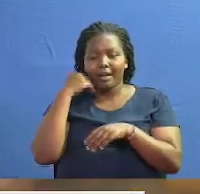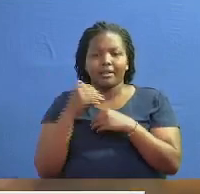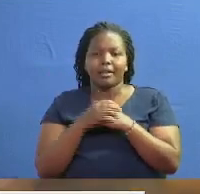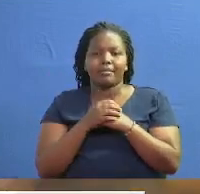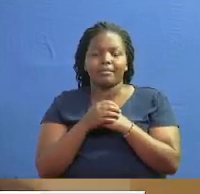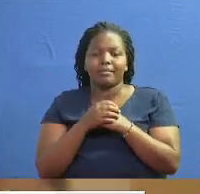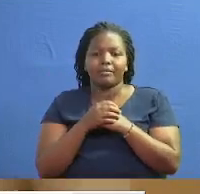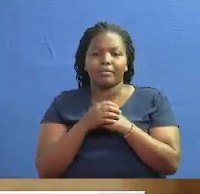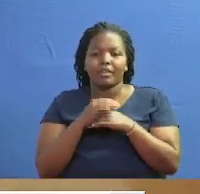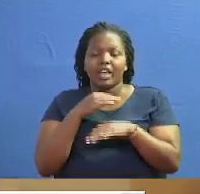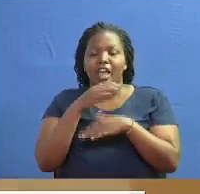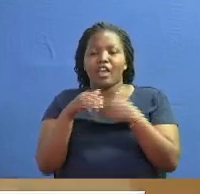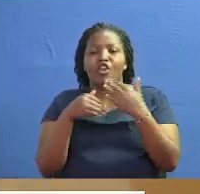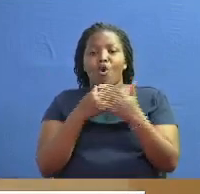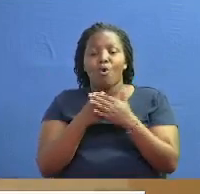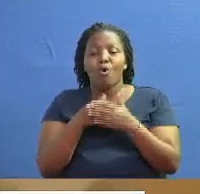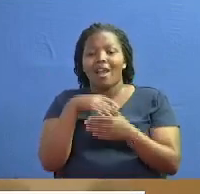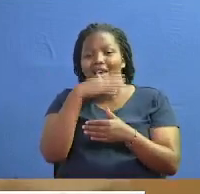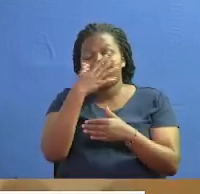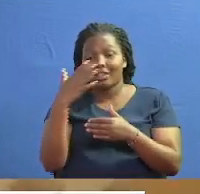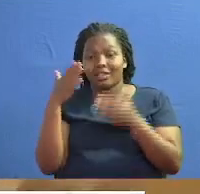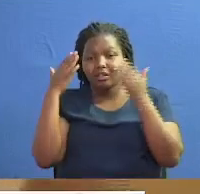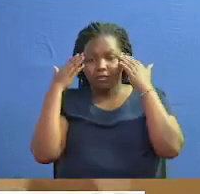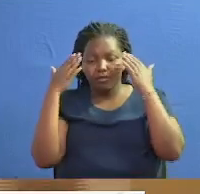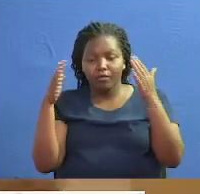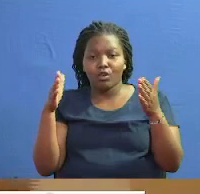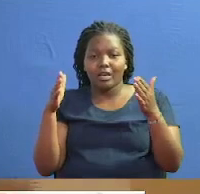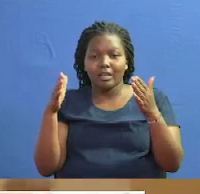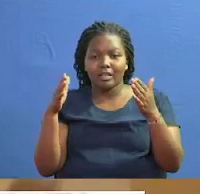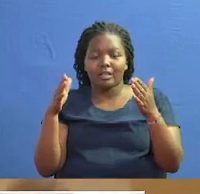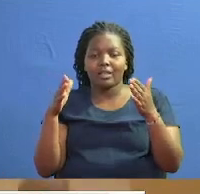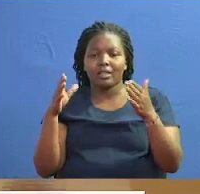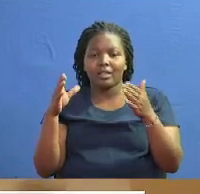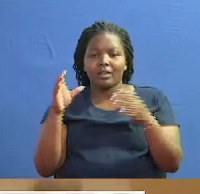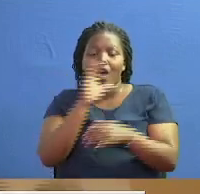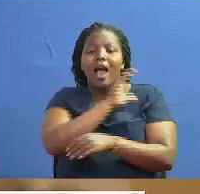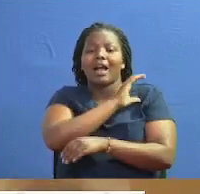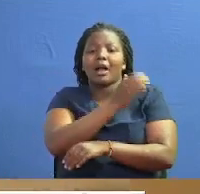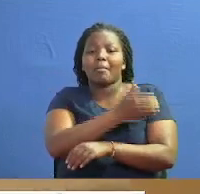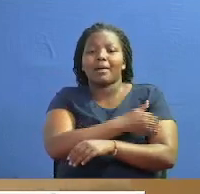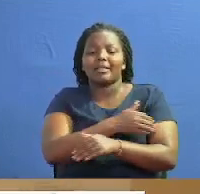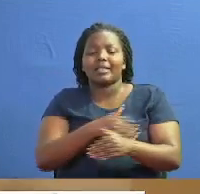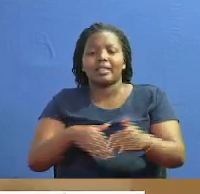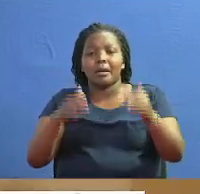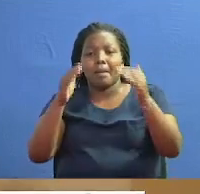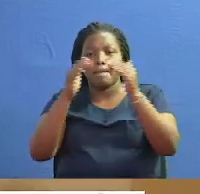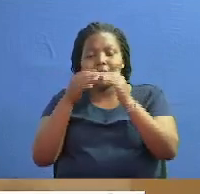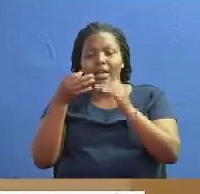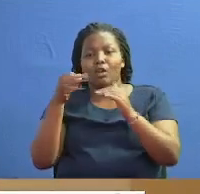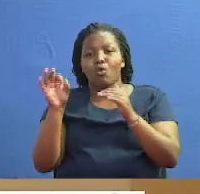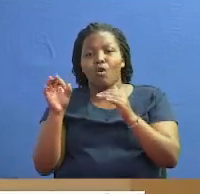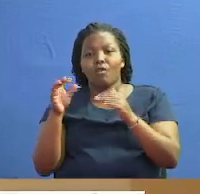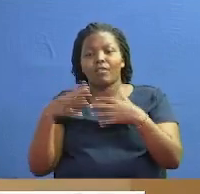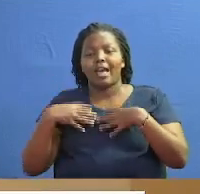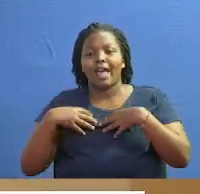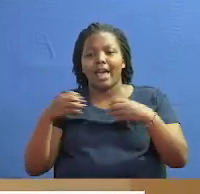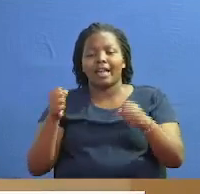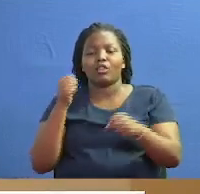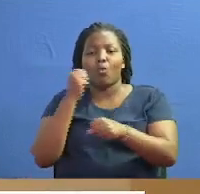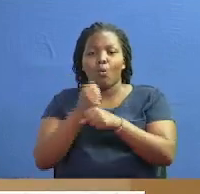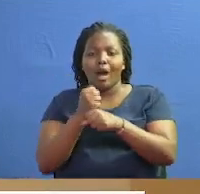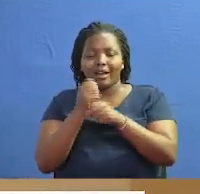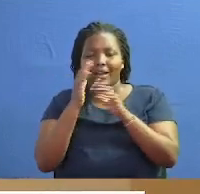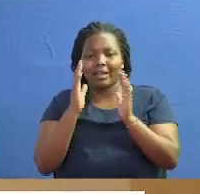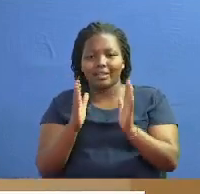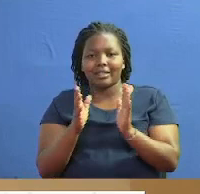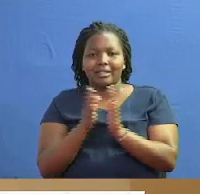to be focused in those areas where we have capacity building for health workers to be able to diagnose early